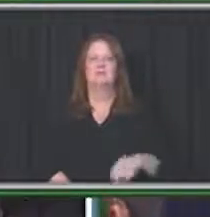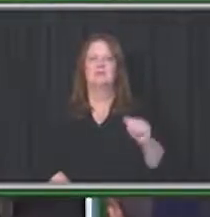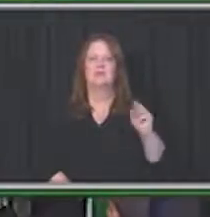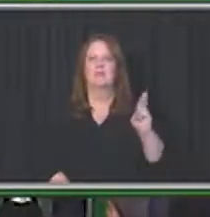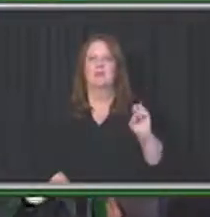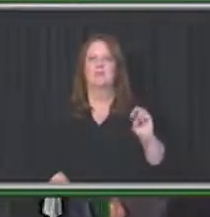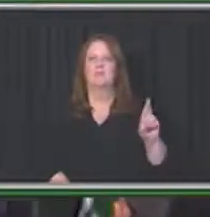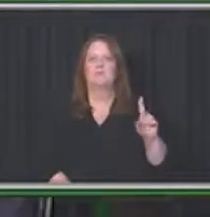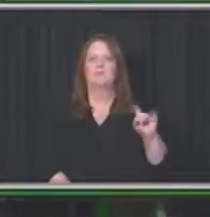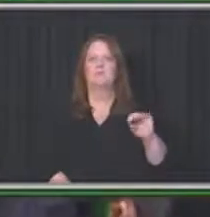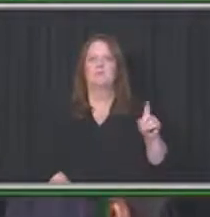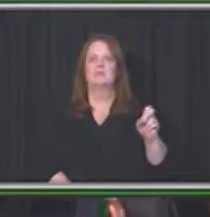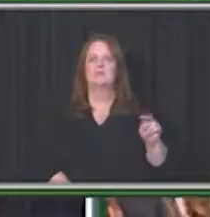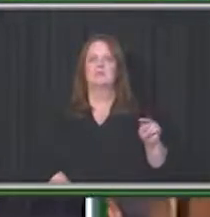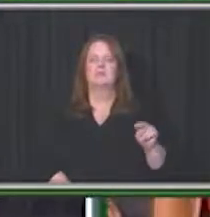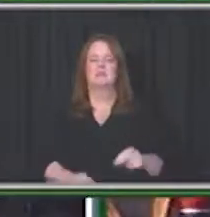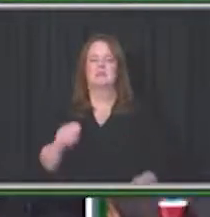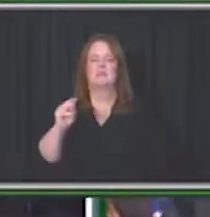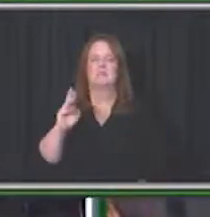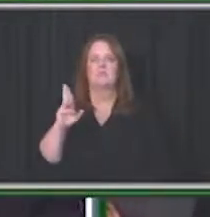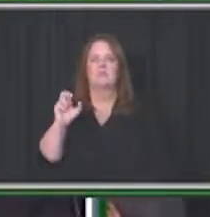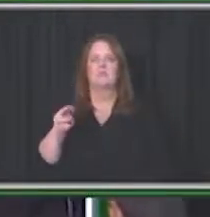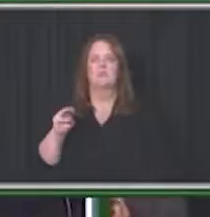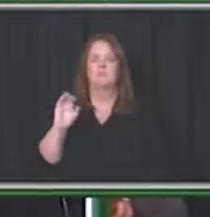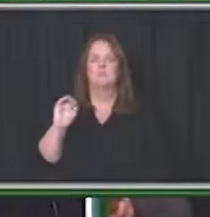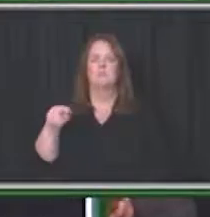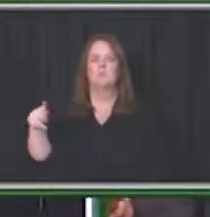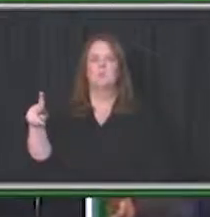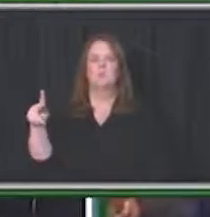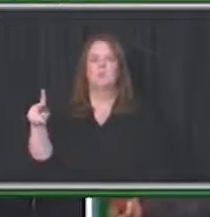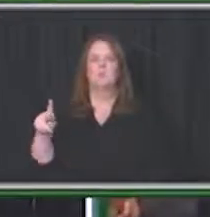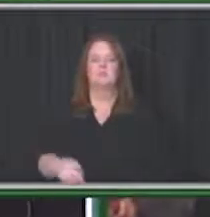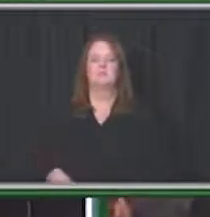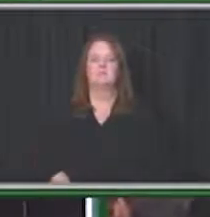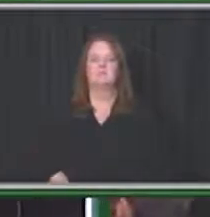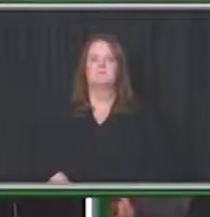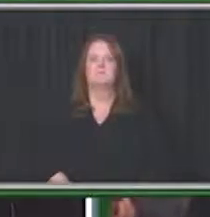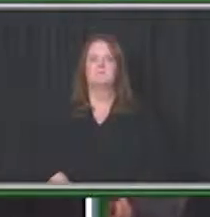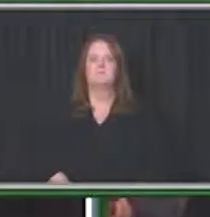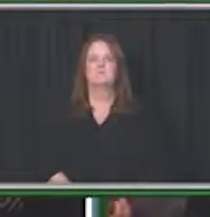Amber Dixon. Miriam Ook.